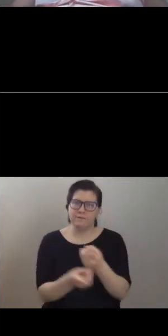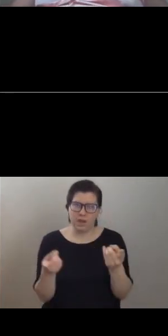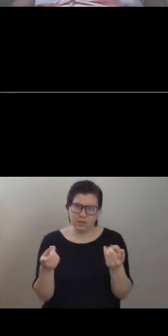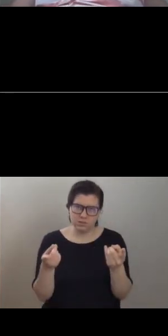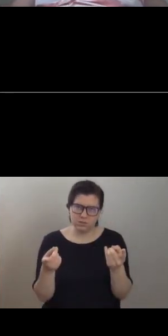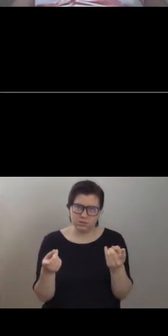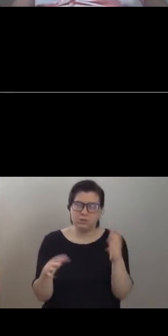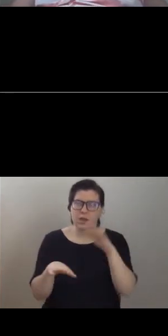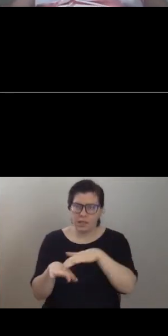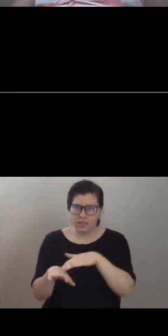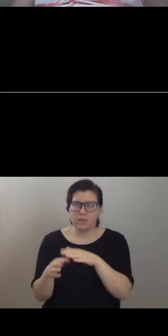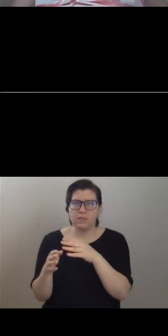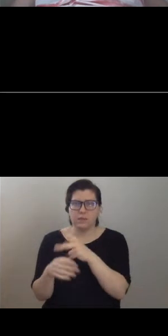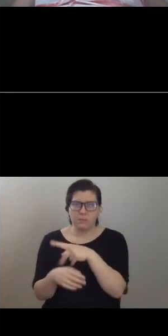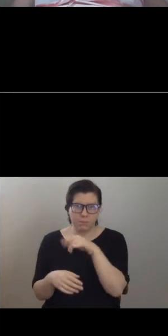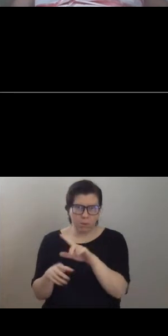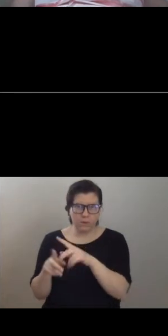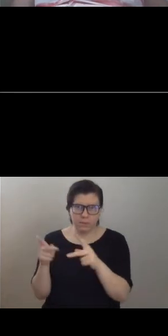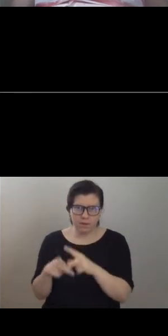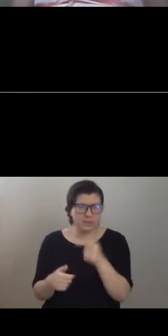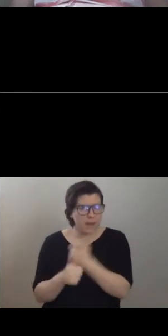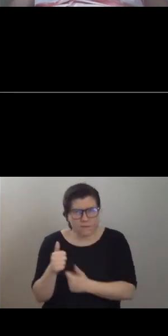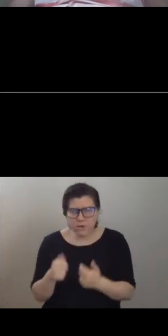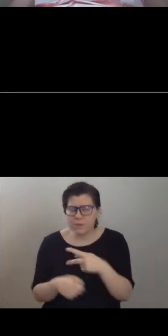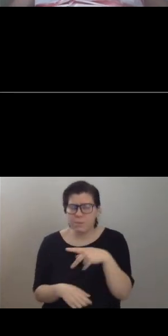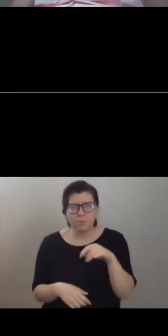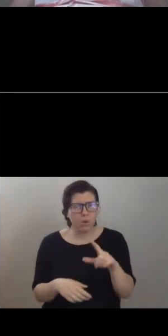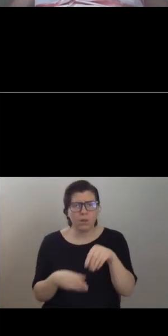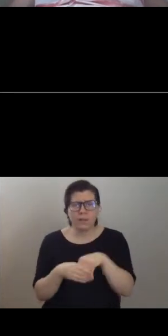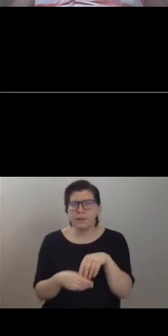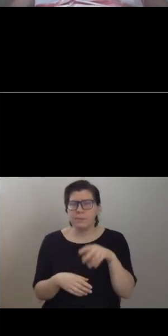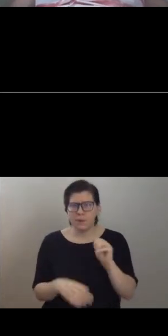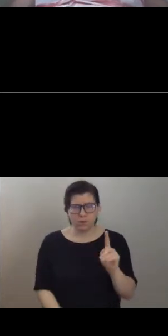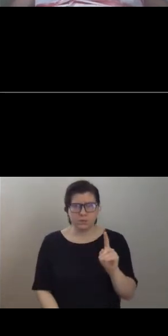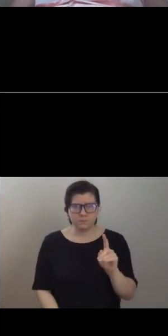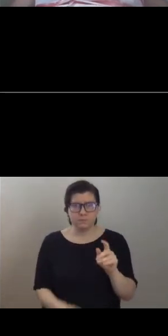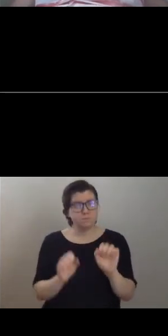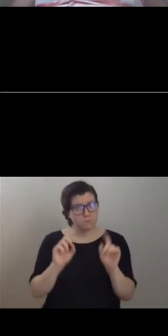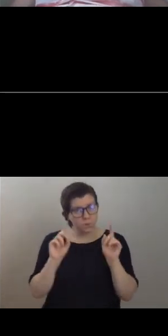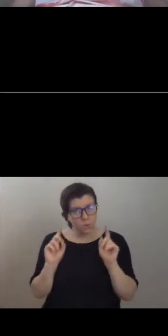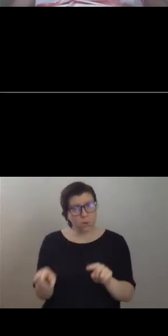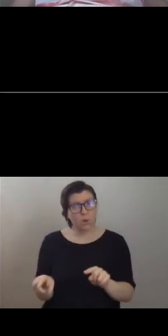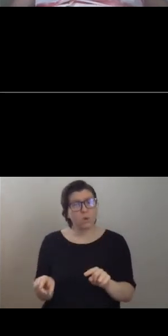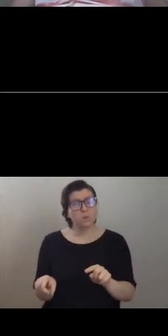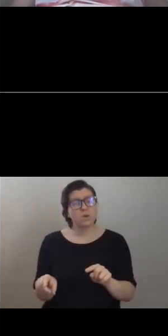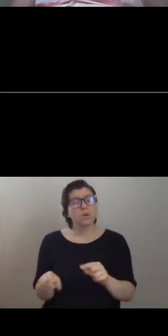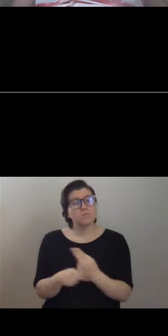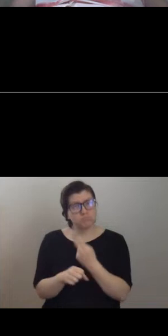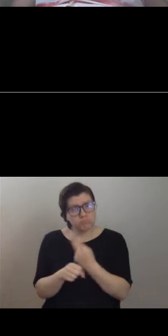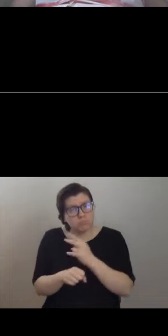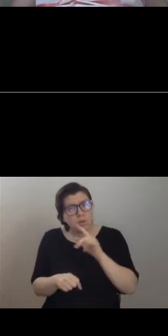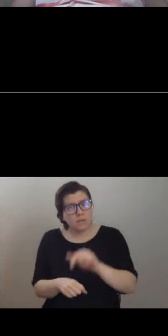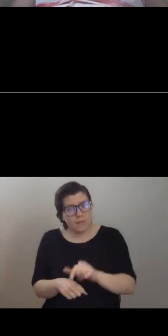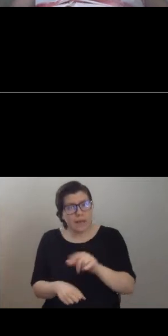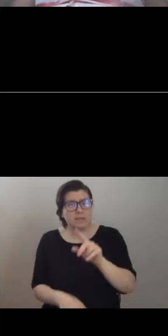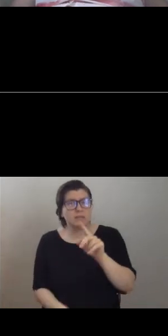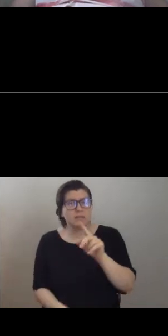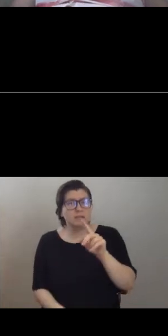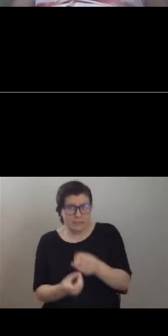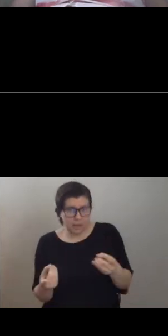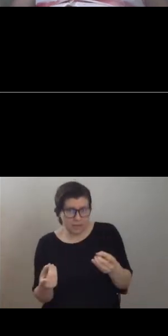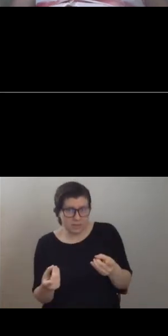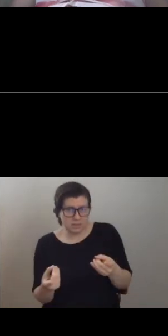polling place that's open in Maryland. And you could go there and use that device. It